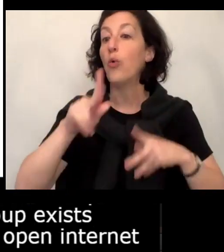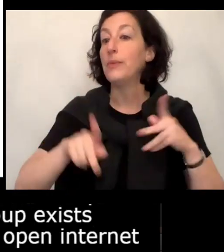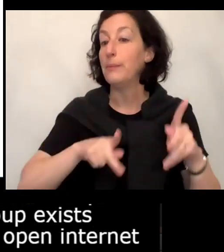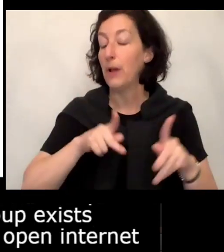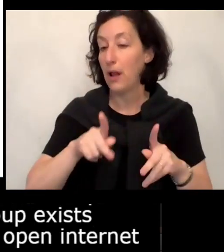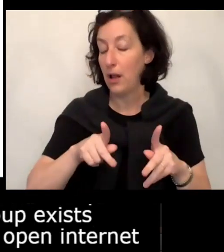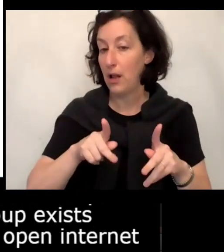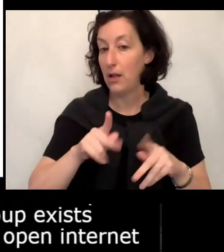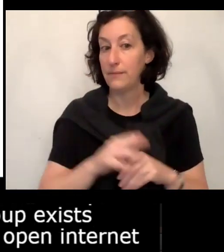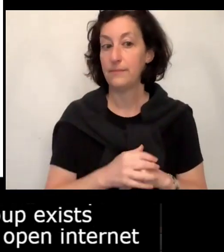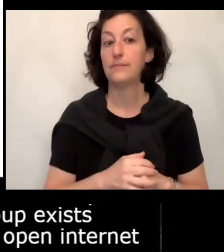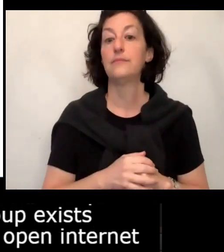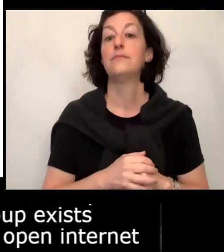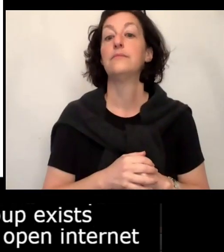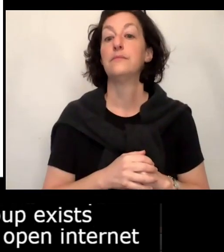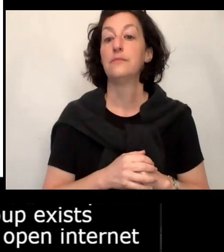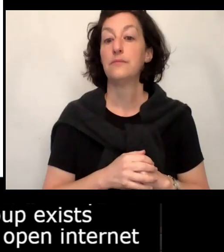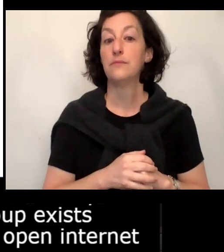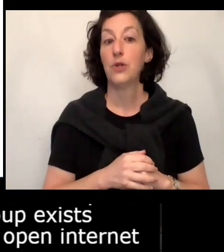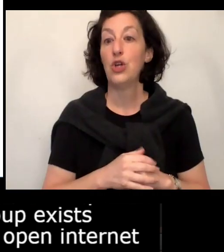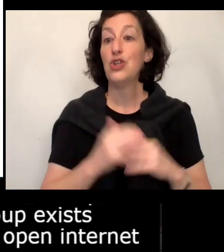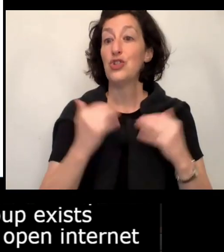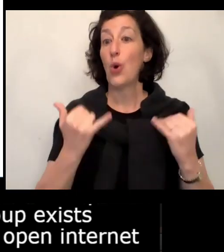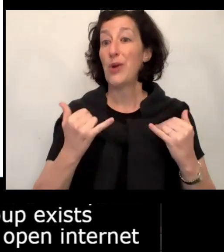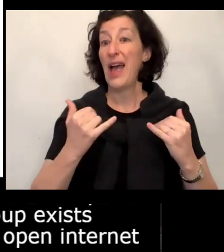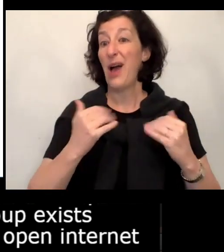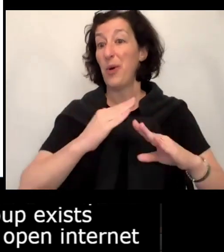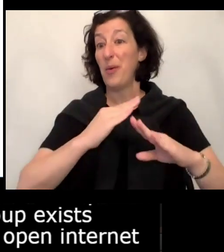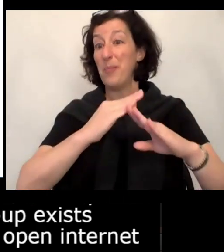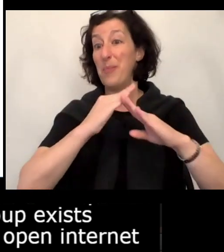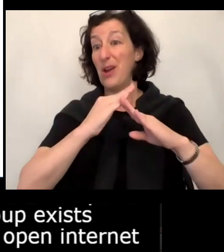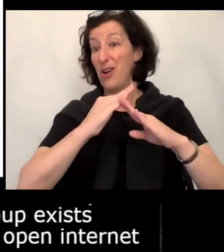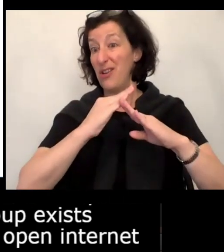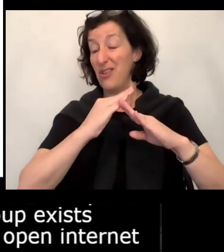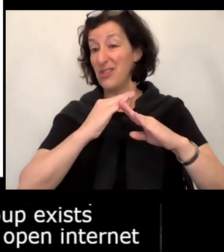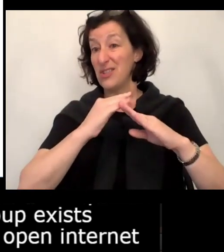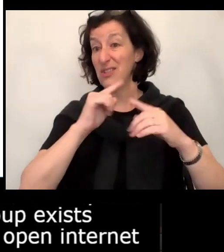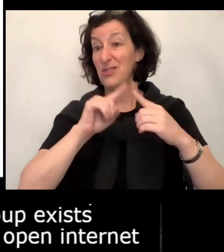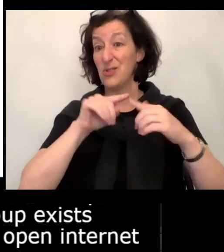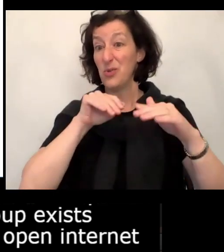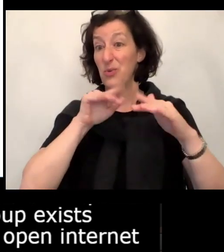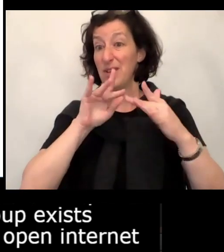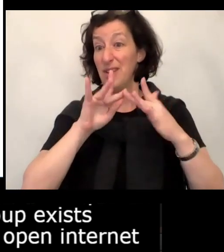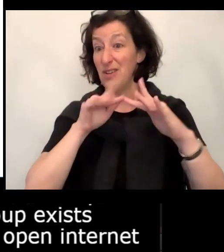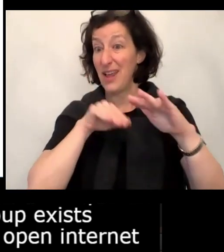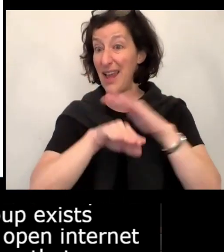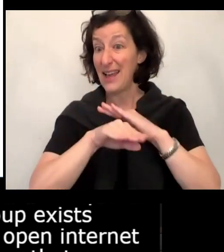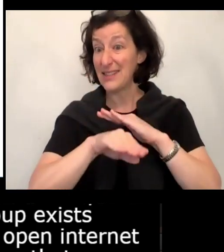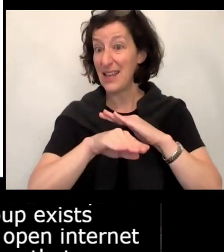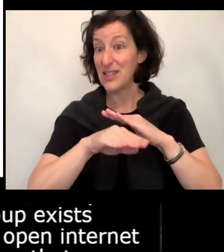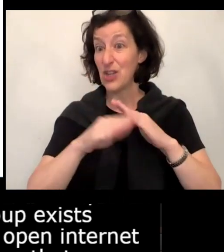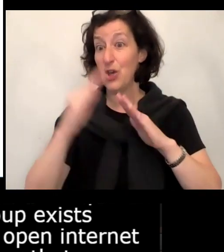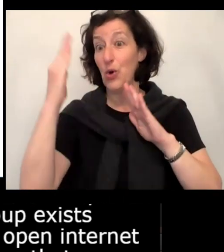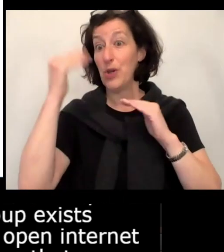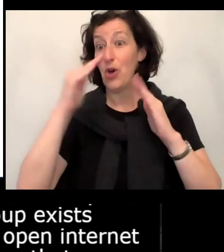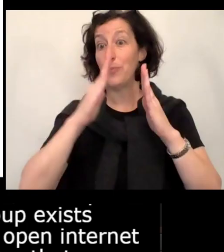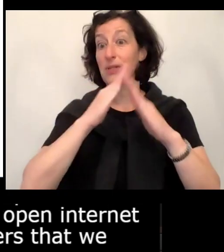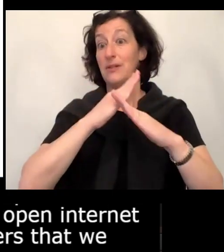And so we're looking to remove all of the barriers that we can for